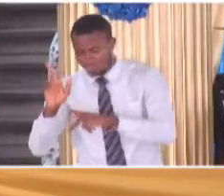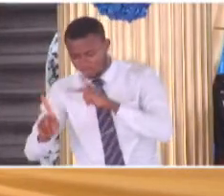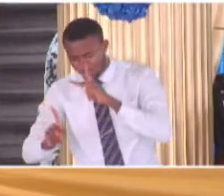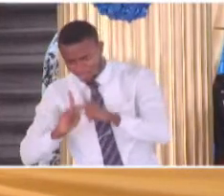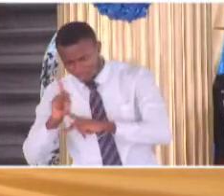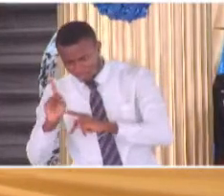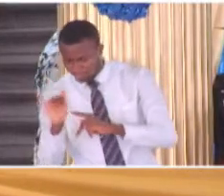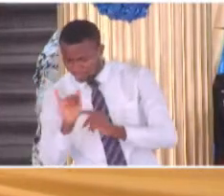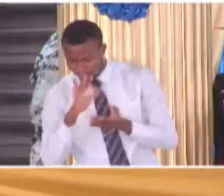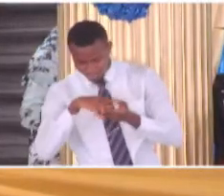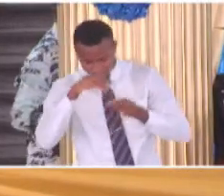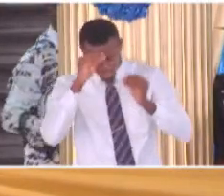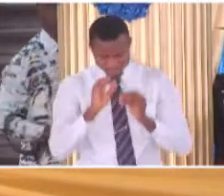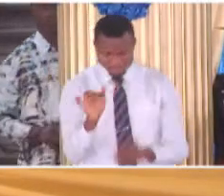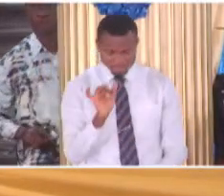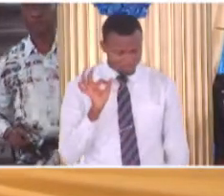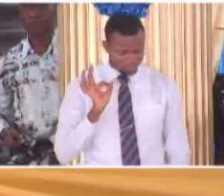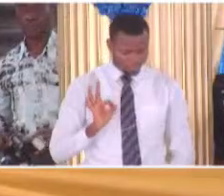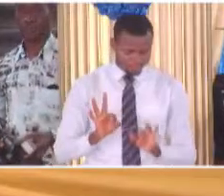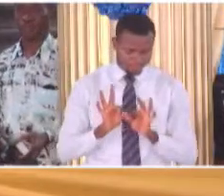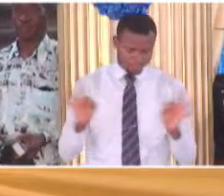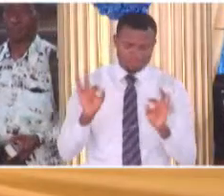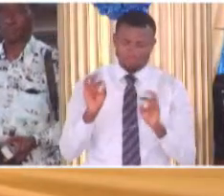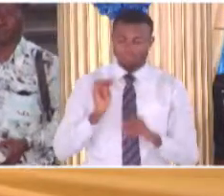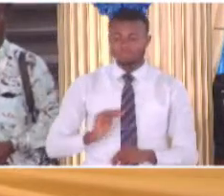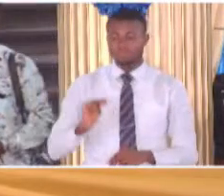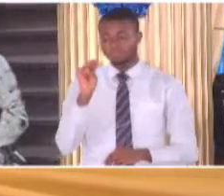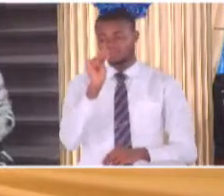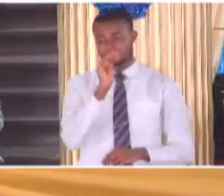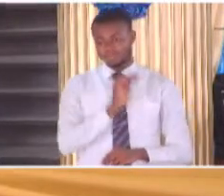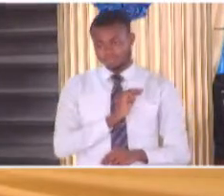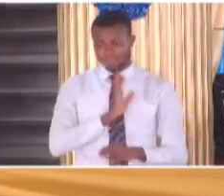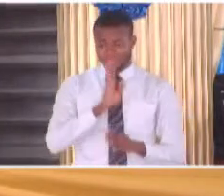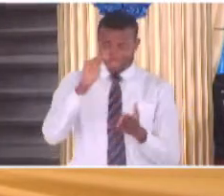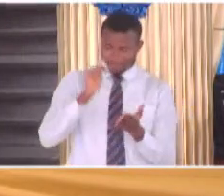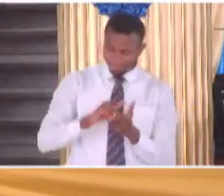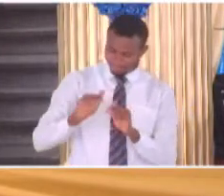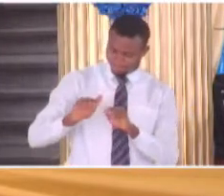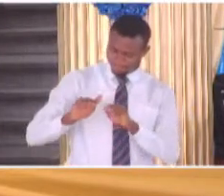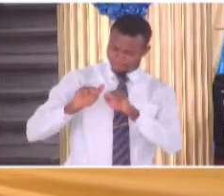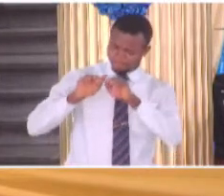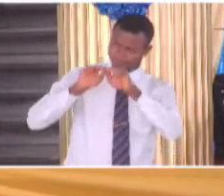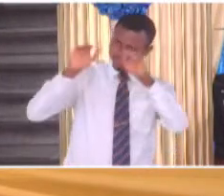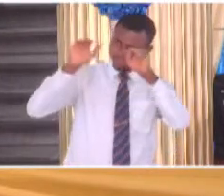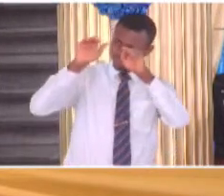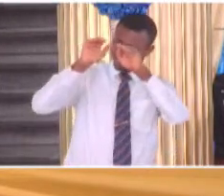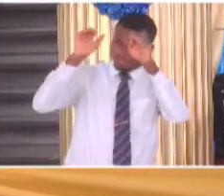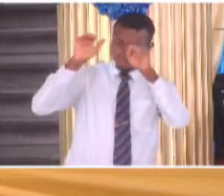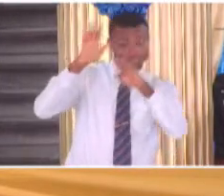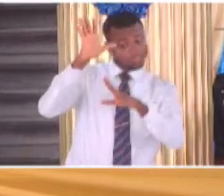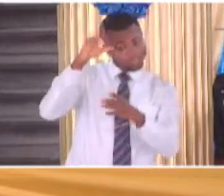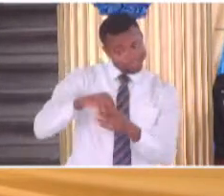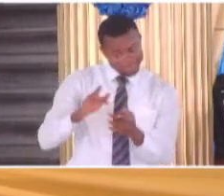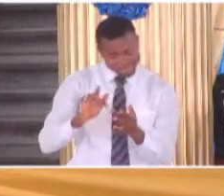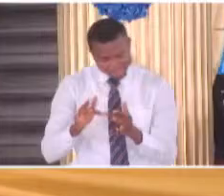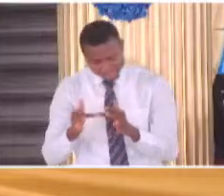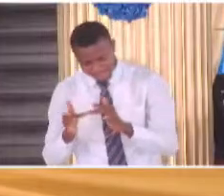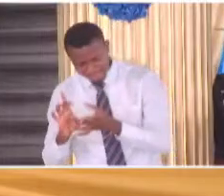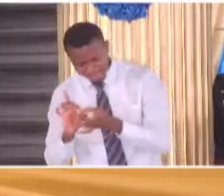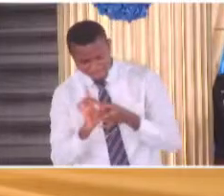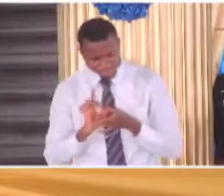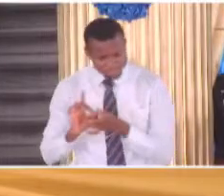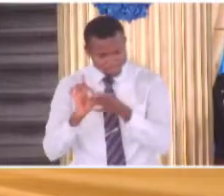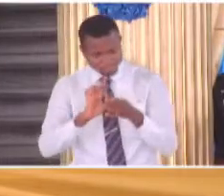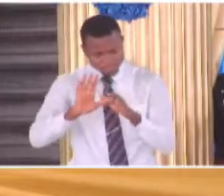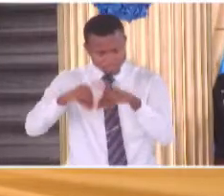students and faculty. We have made substantial upgrades in our network connectivity, including the expansion